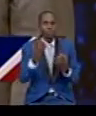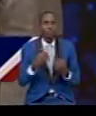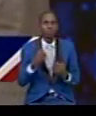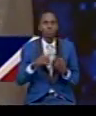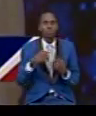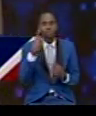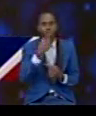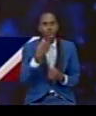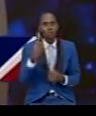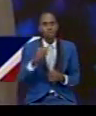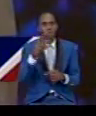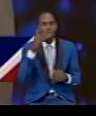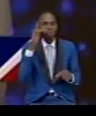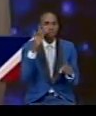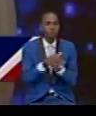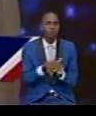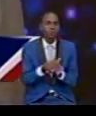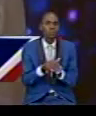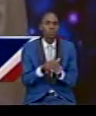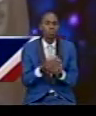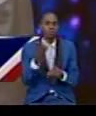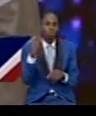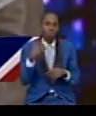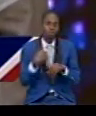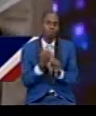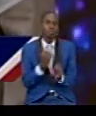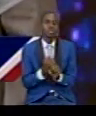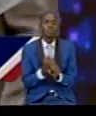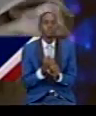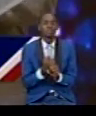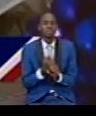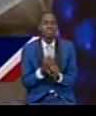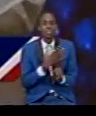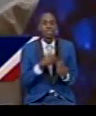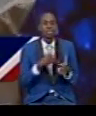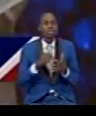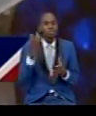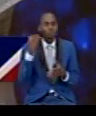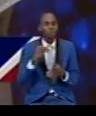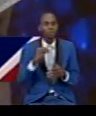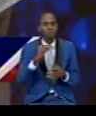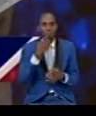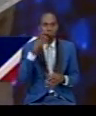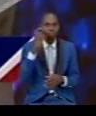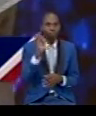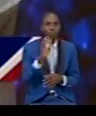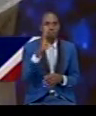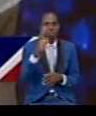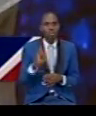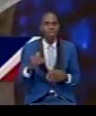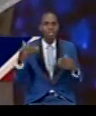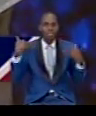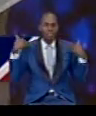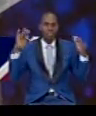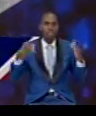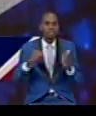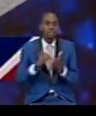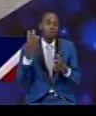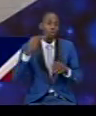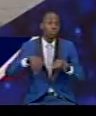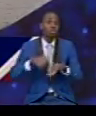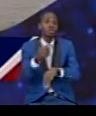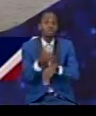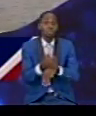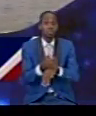whom to whom the promise was made and it was on the age it was a Dage